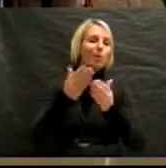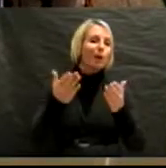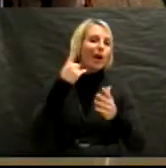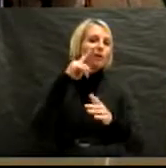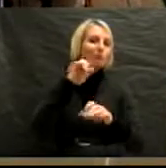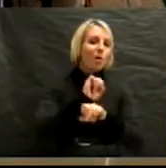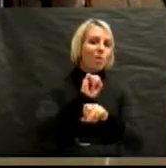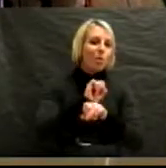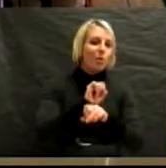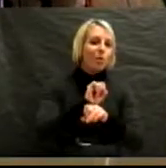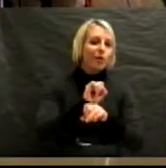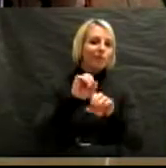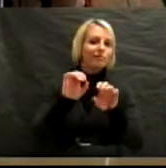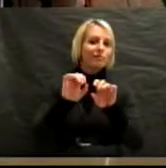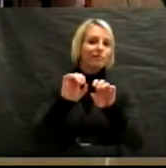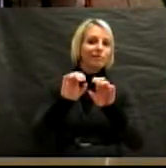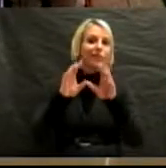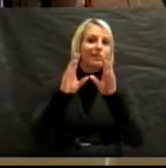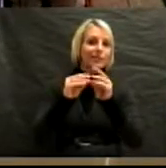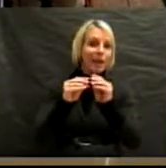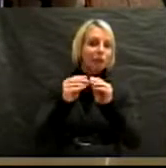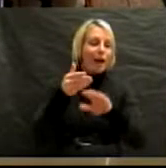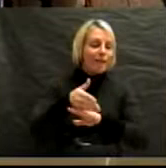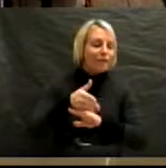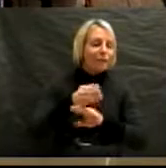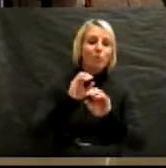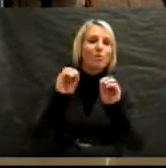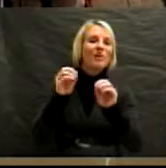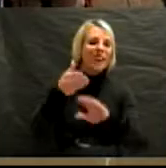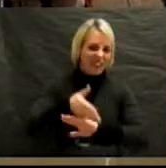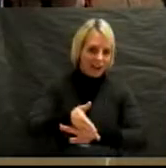There won't be a work session after this meeting.